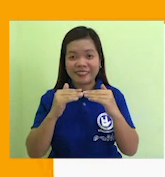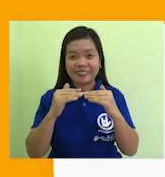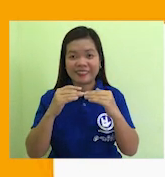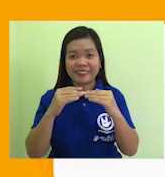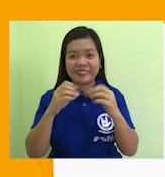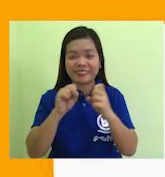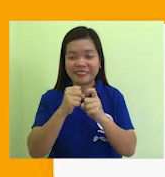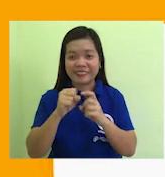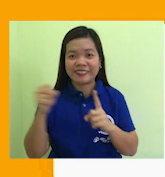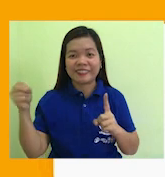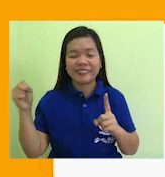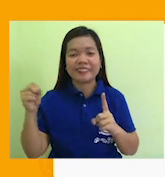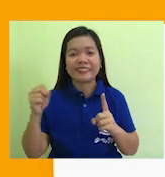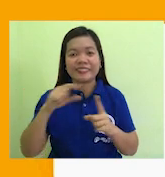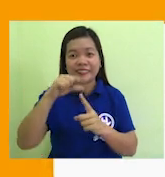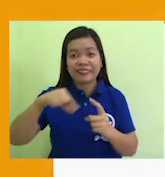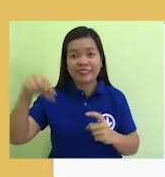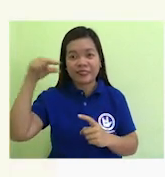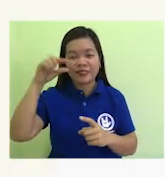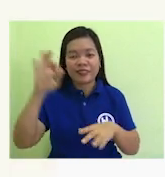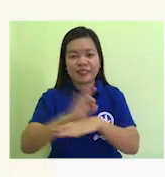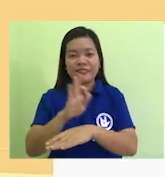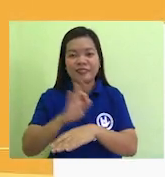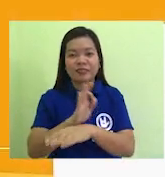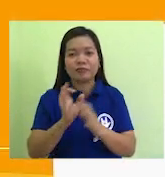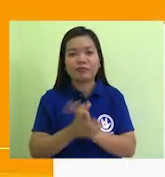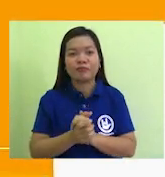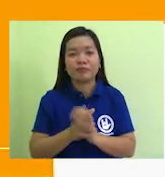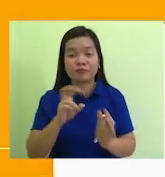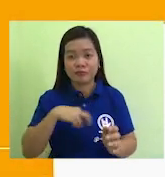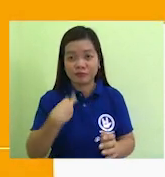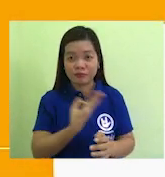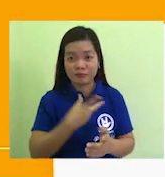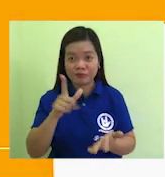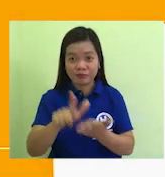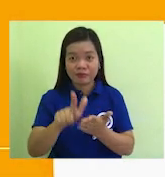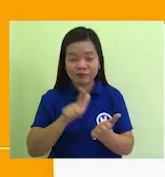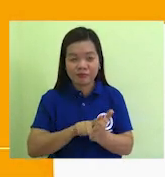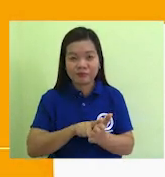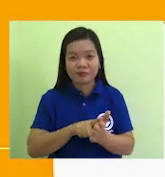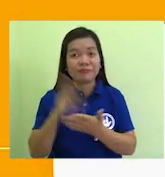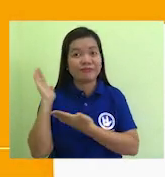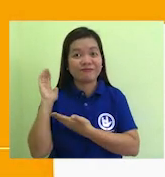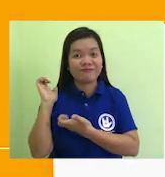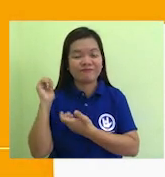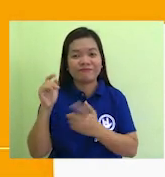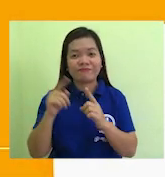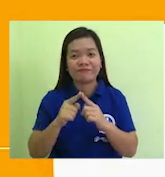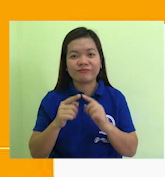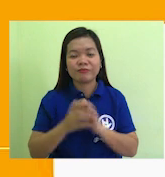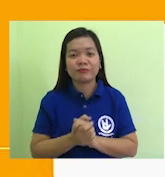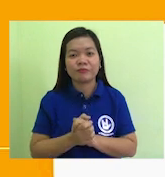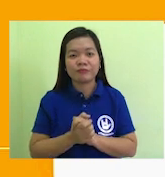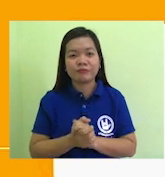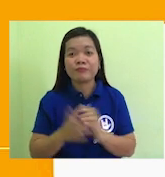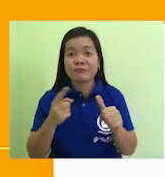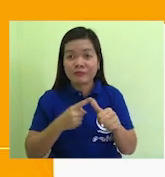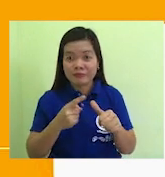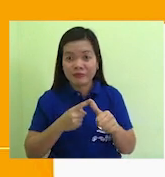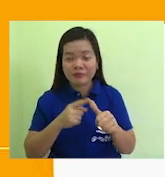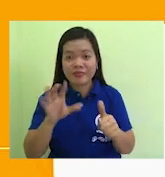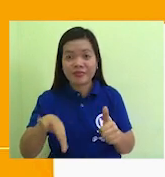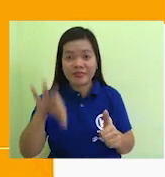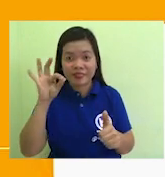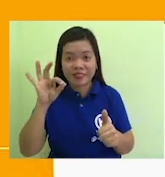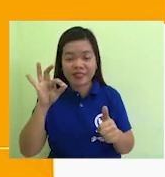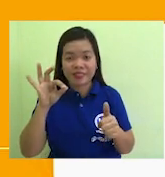Function. For our lesson, you are expected to 1. Find the equation of